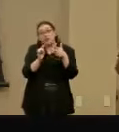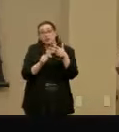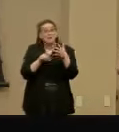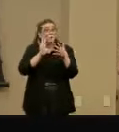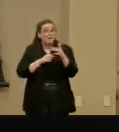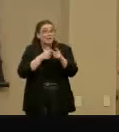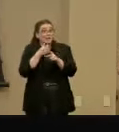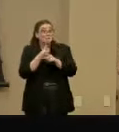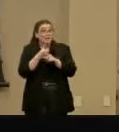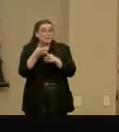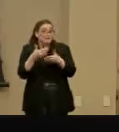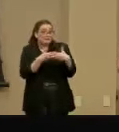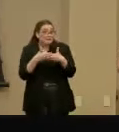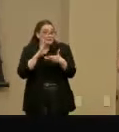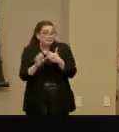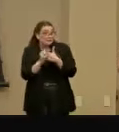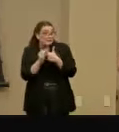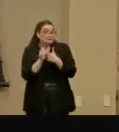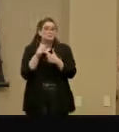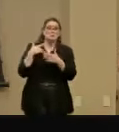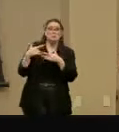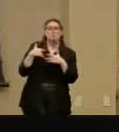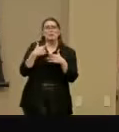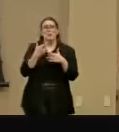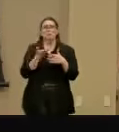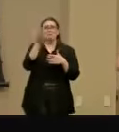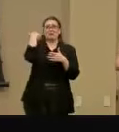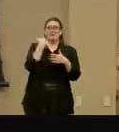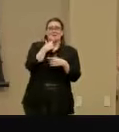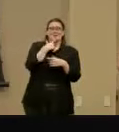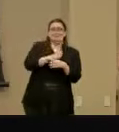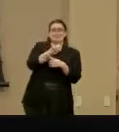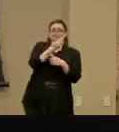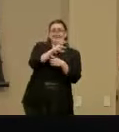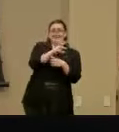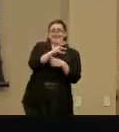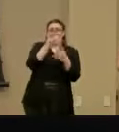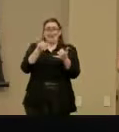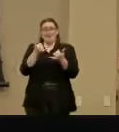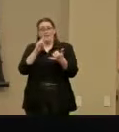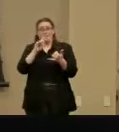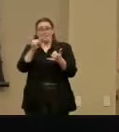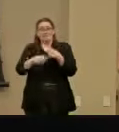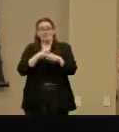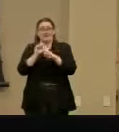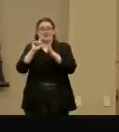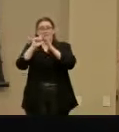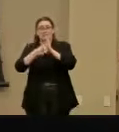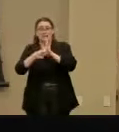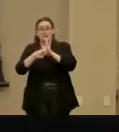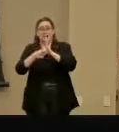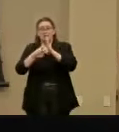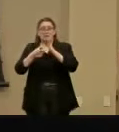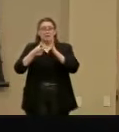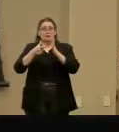teratogenic or dangerous for the baby. Very concerned about, I took this when I was 16, even though I'm 26 now, is it going to stay in my